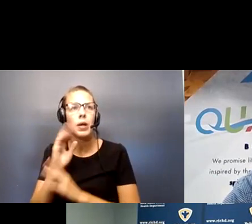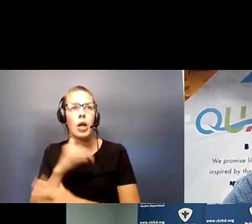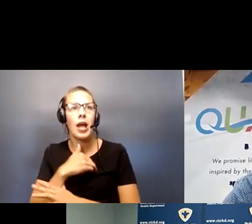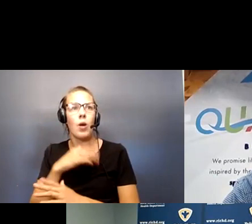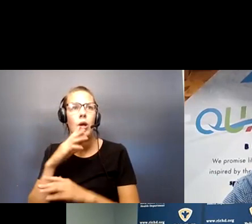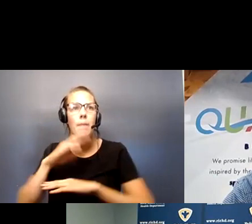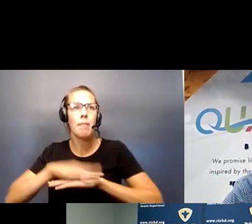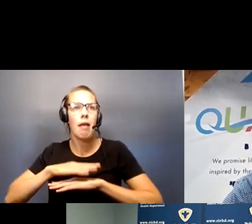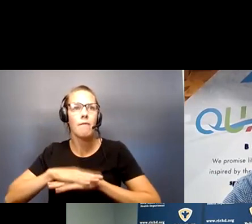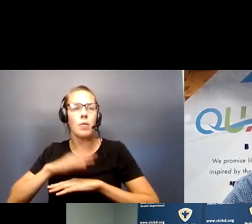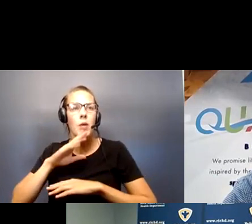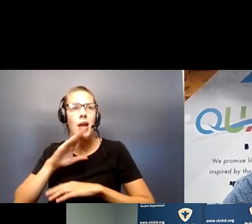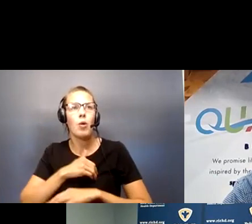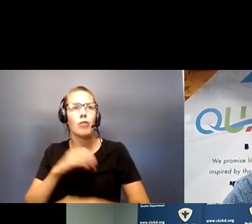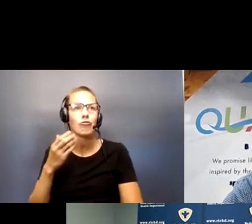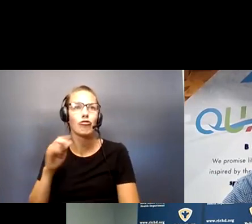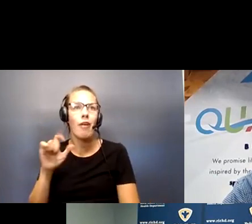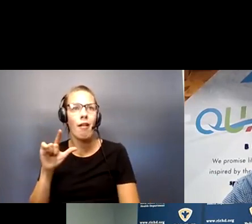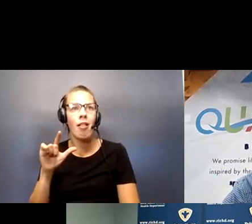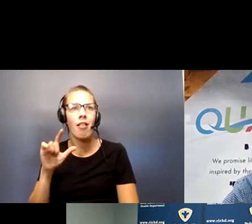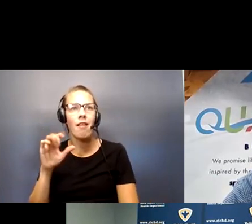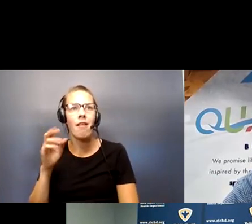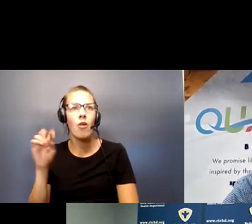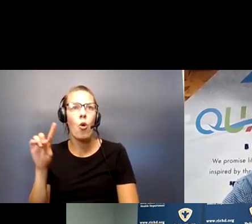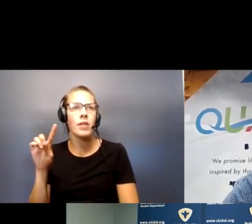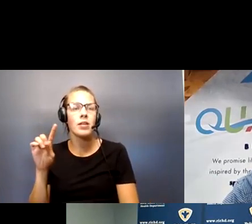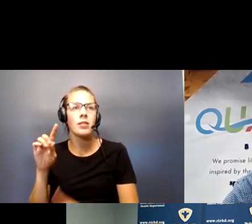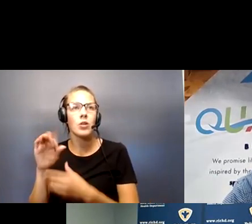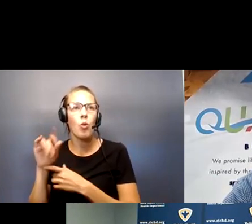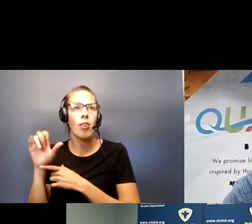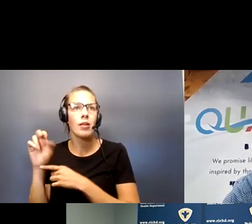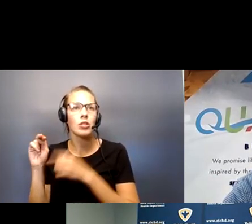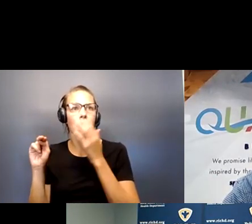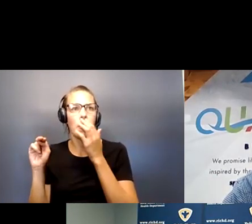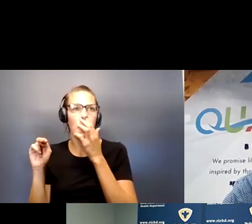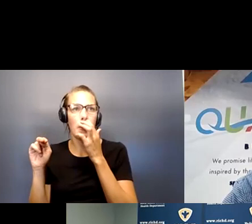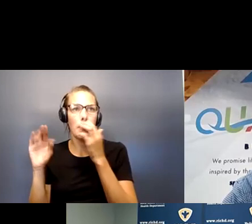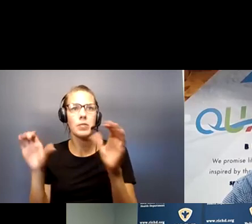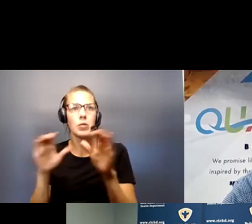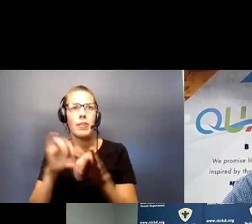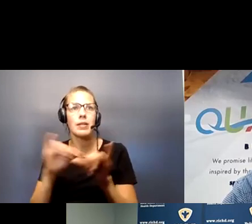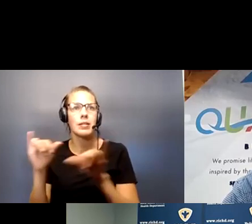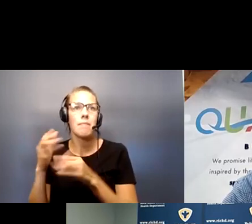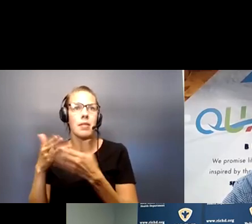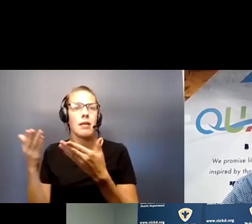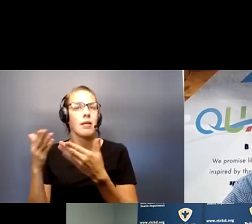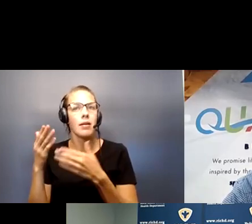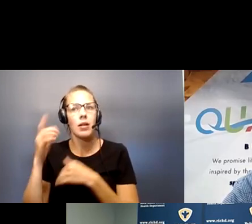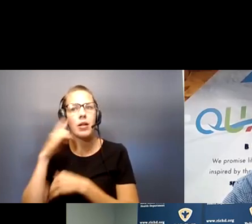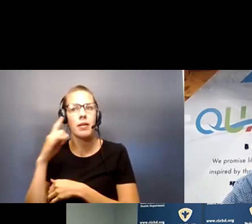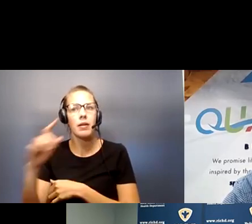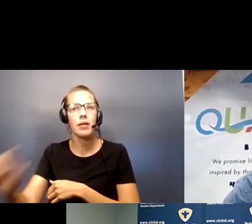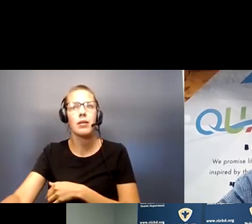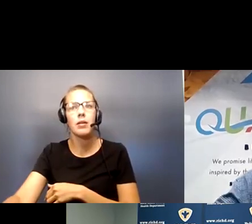platforms and our channels, and the COVID Coalition has been doing the same thing. So I think